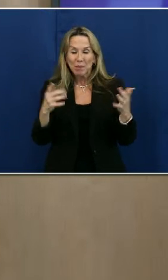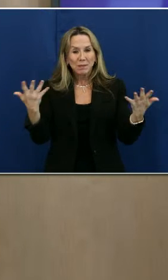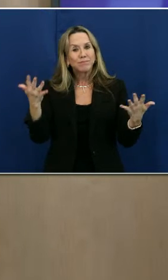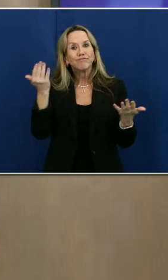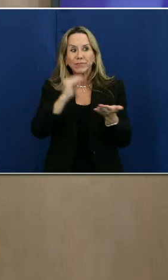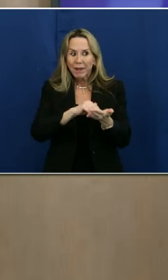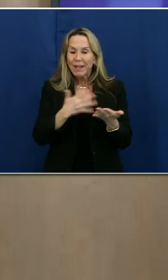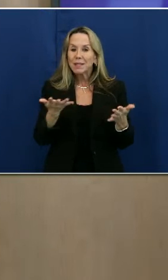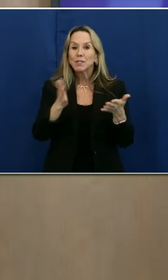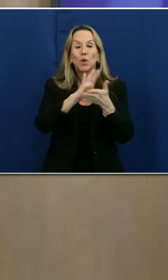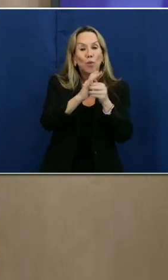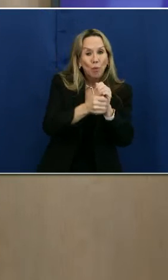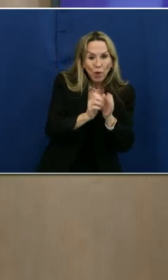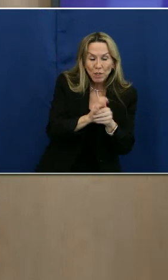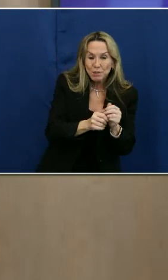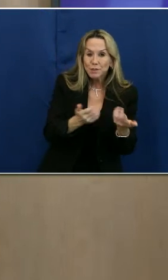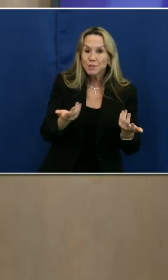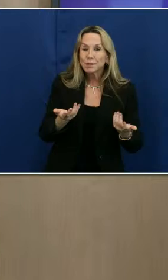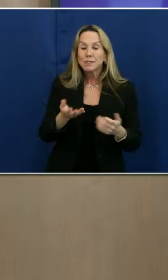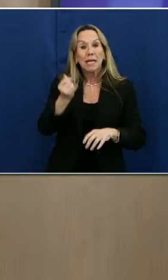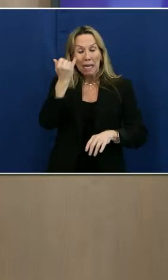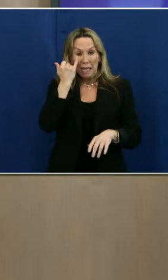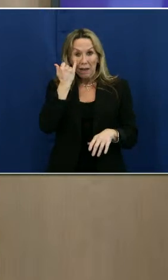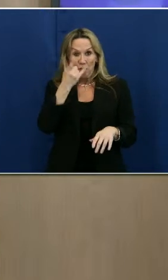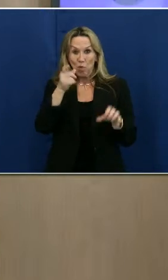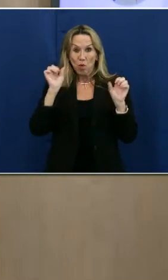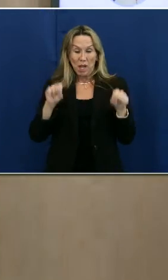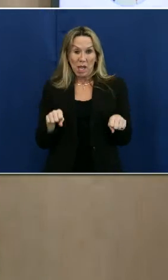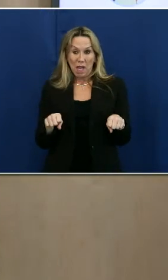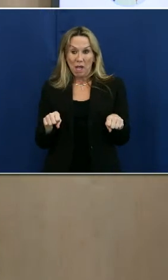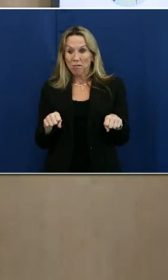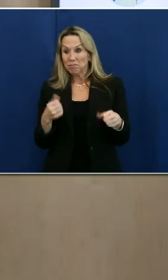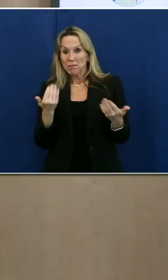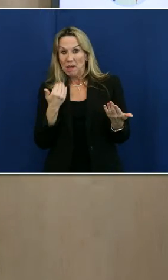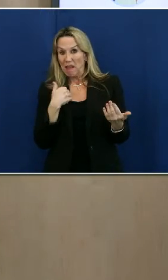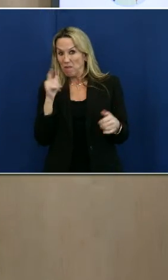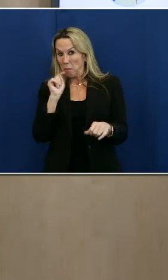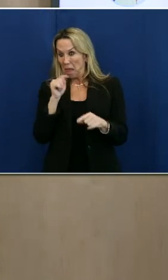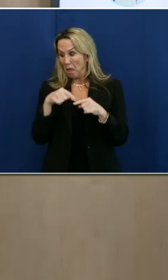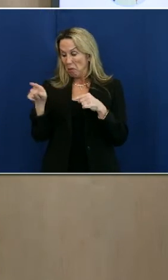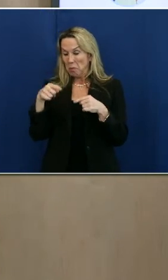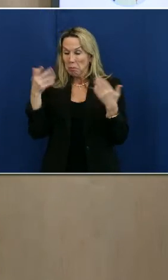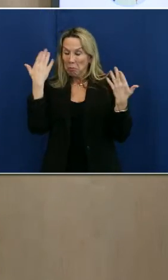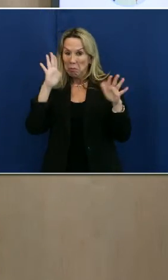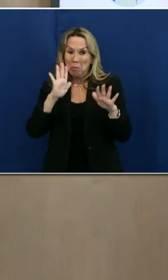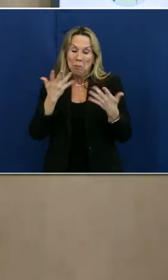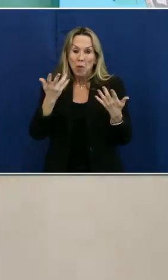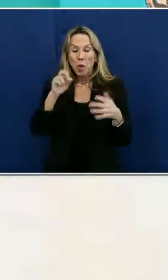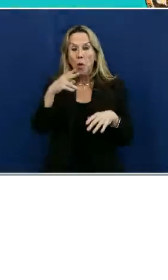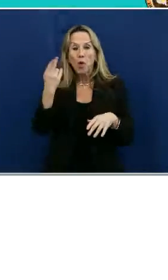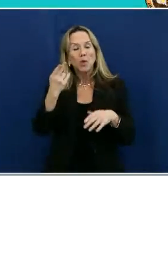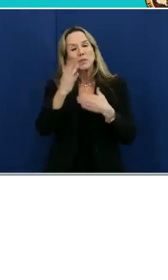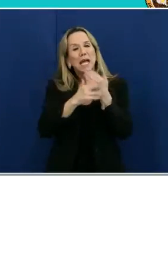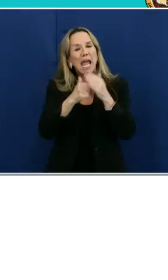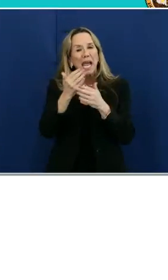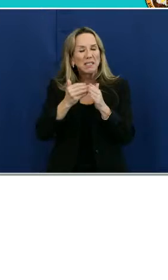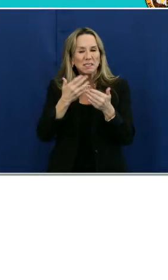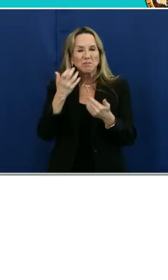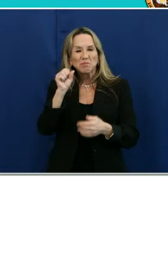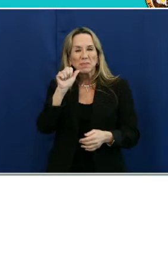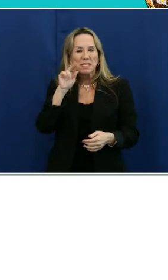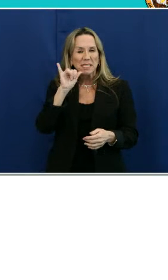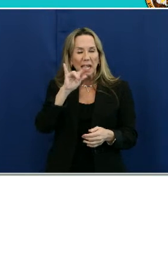your hands, or not, if you have access to a bathroom, but or using hand sanitation,